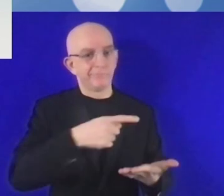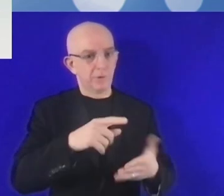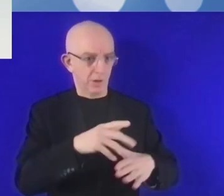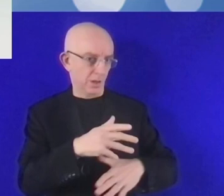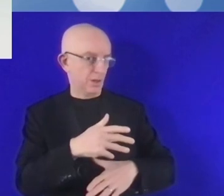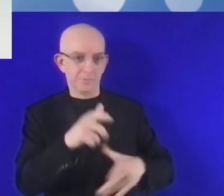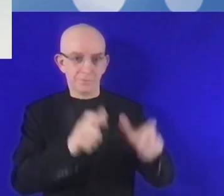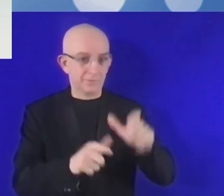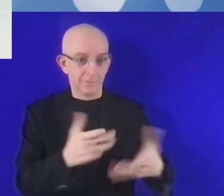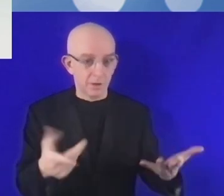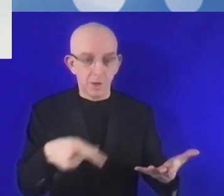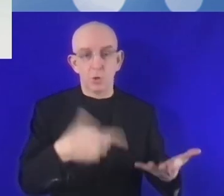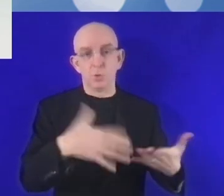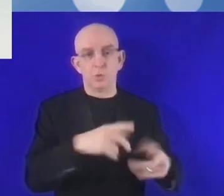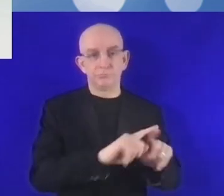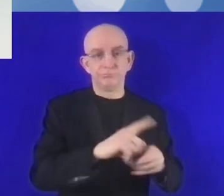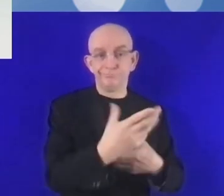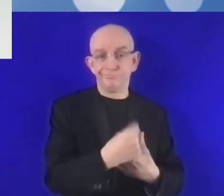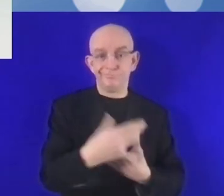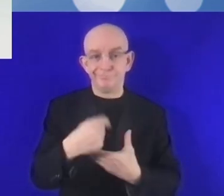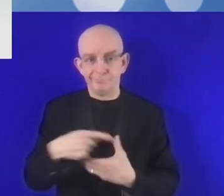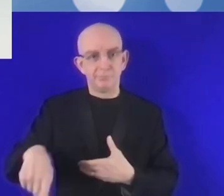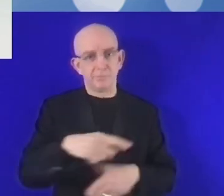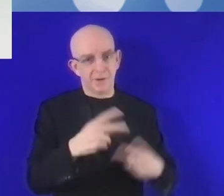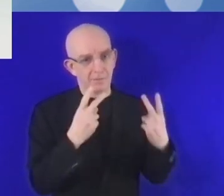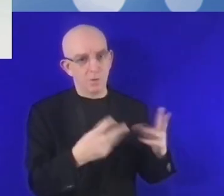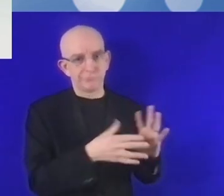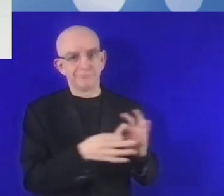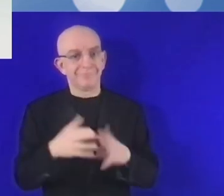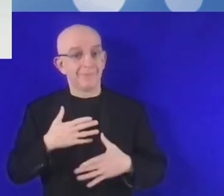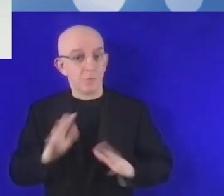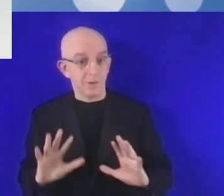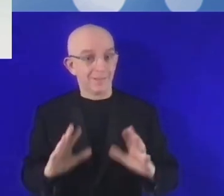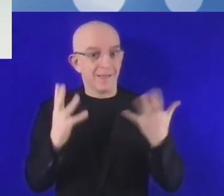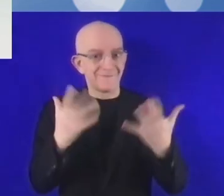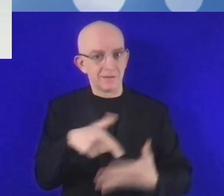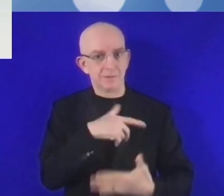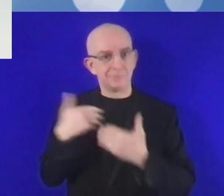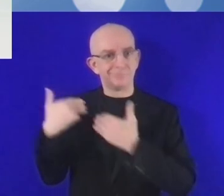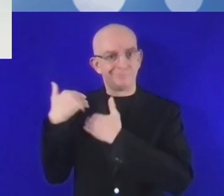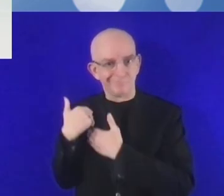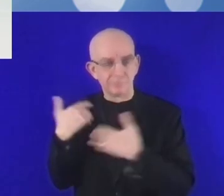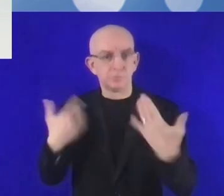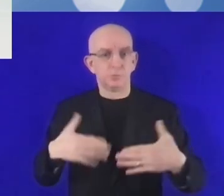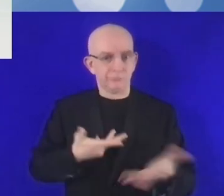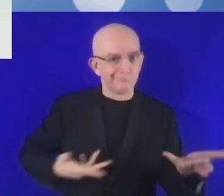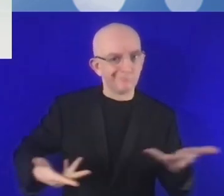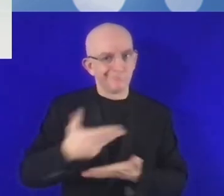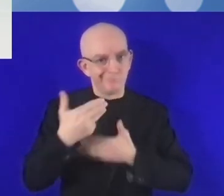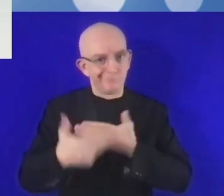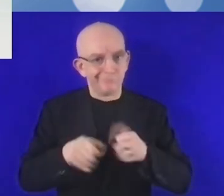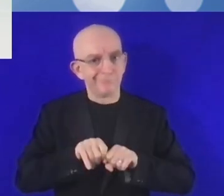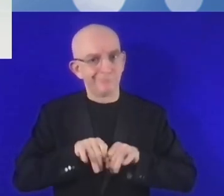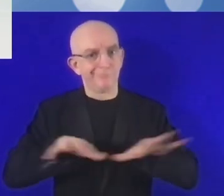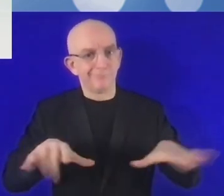Not only do we need to build out and maintain the internet's technical infrastructure, we must also ensure that as we